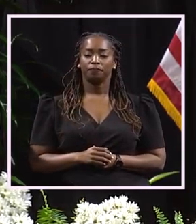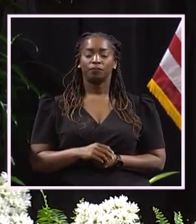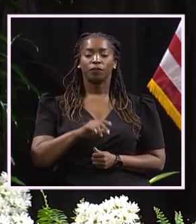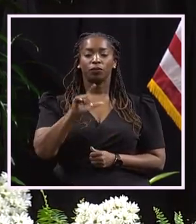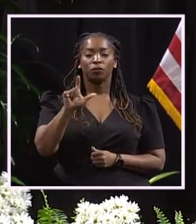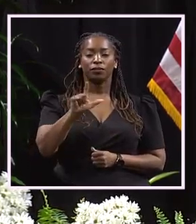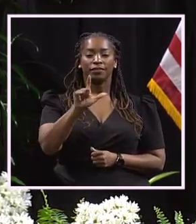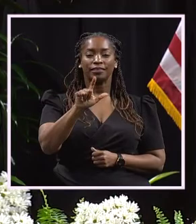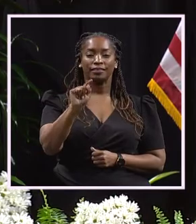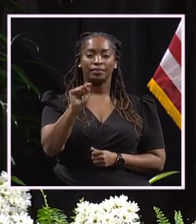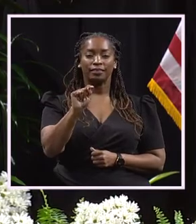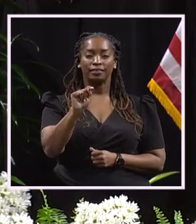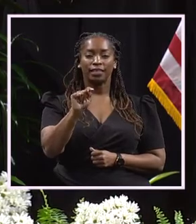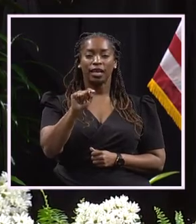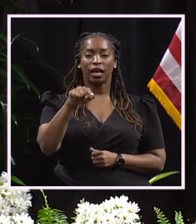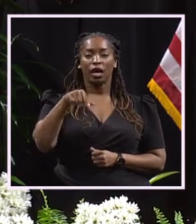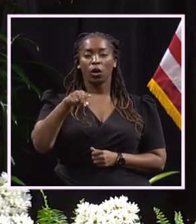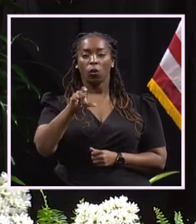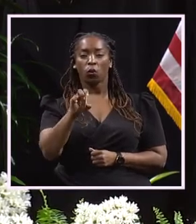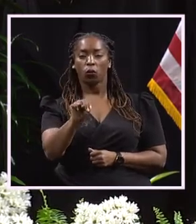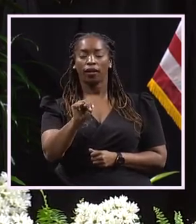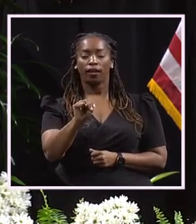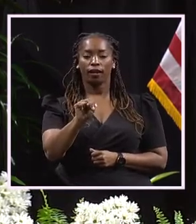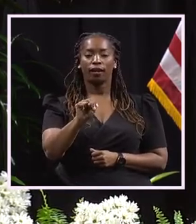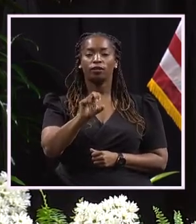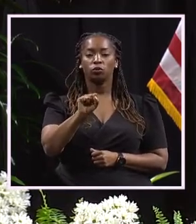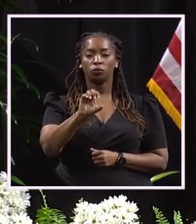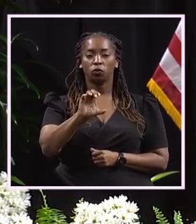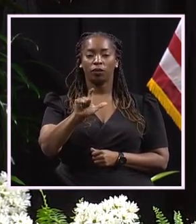Lauren T. Quinn, summa cum laude.